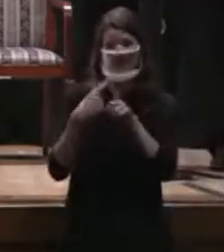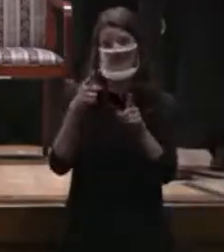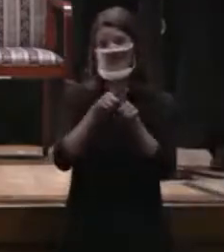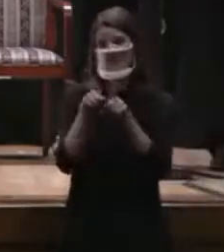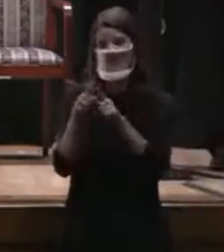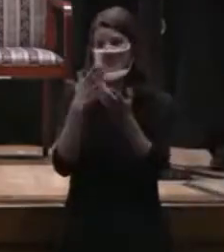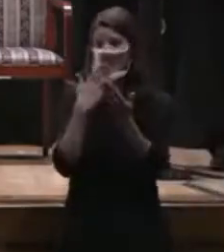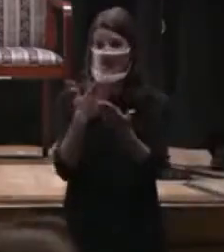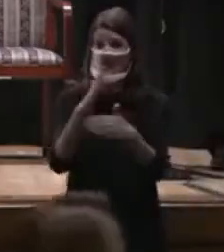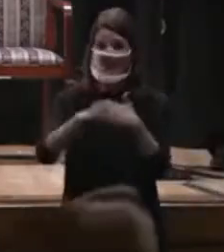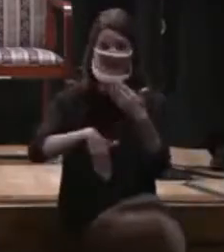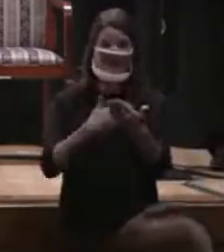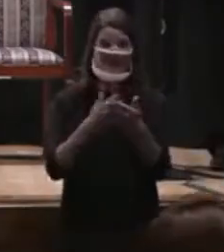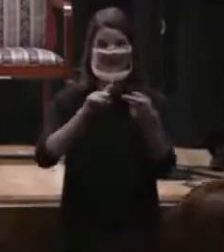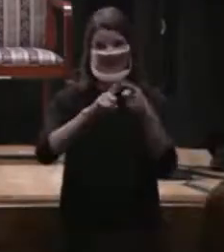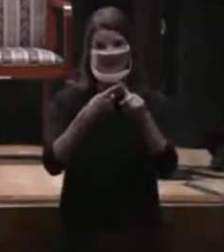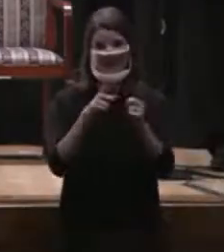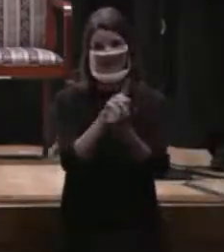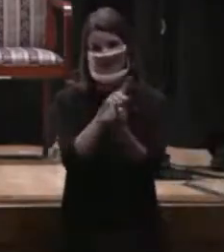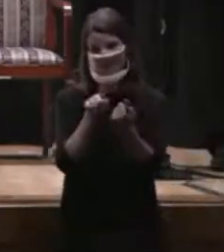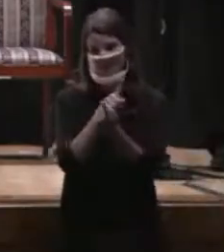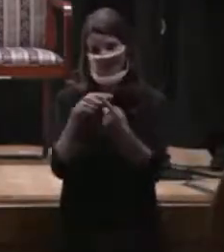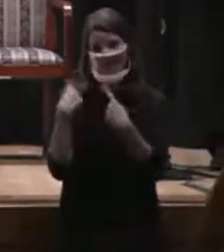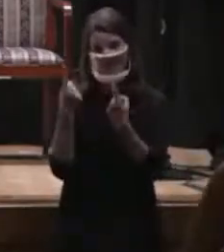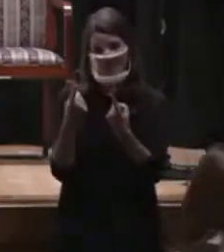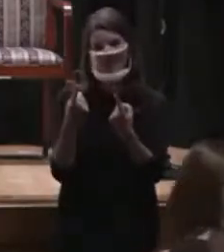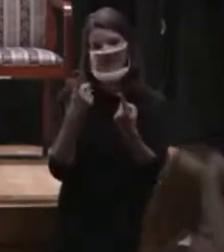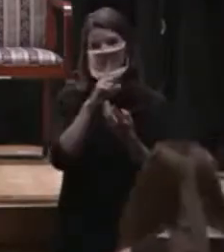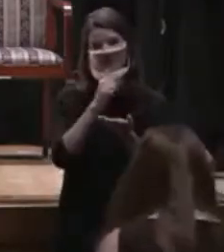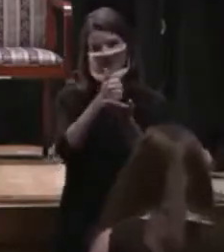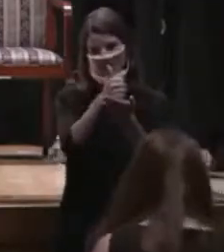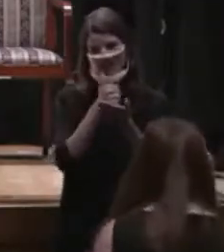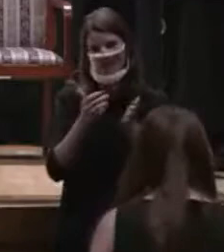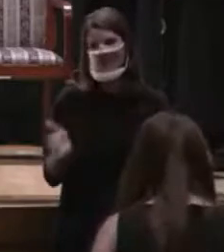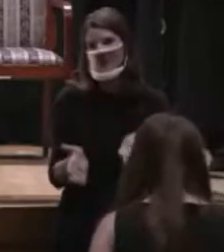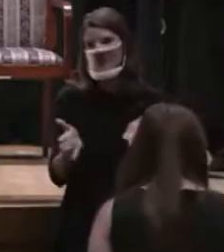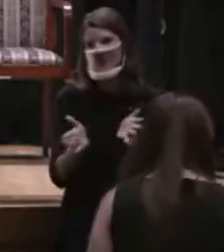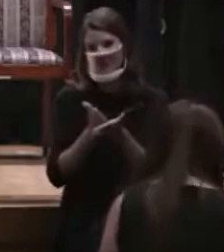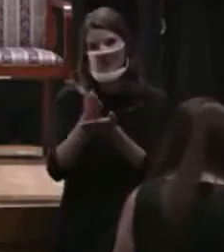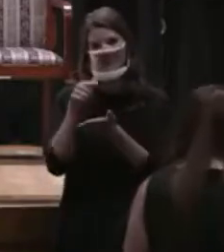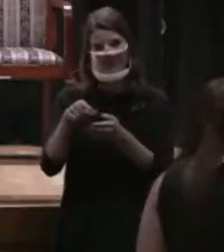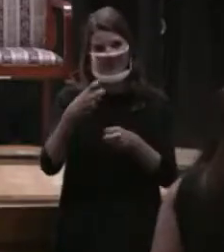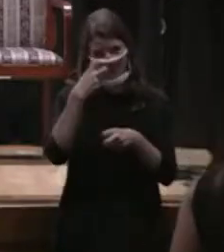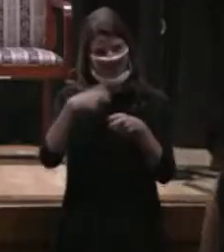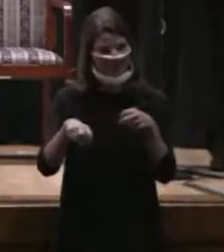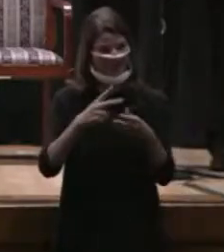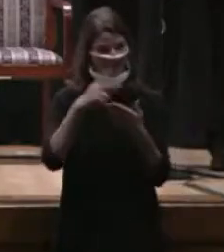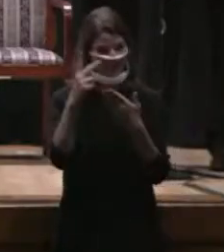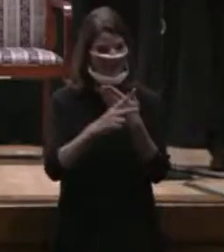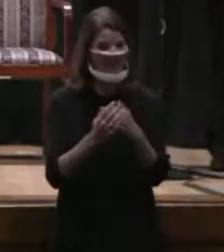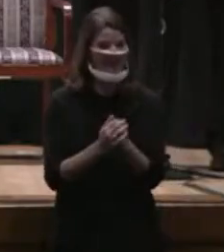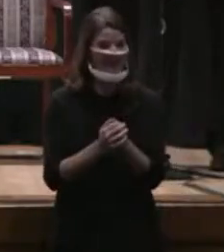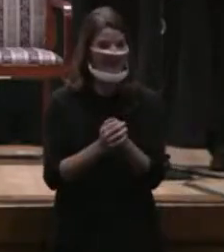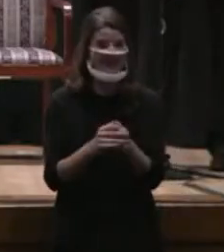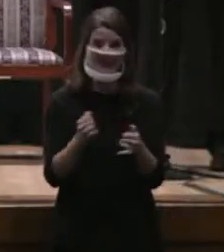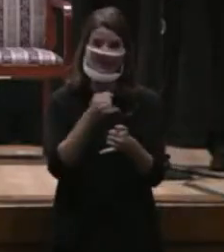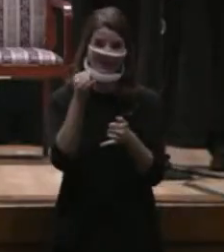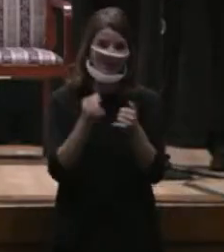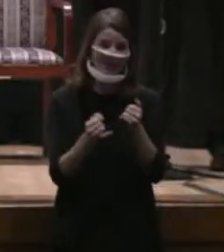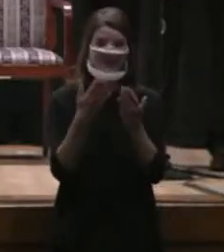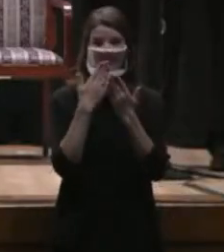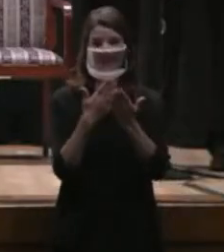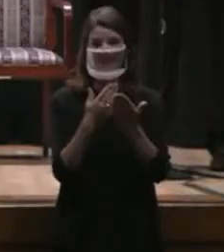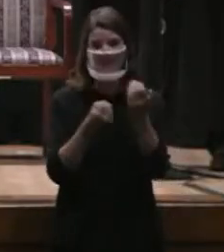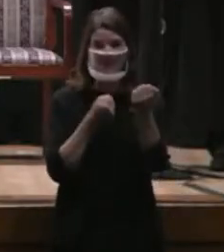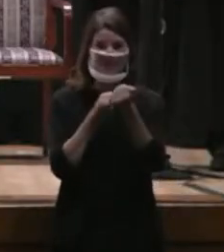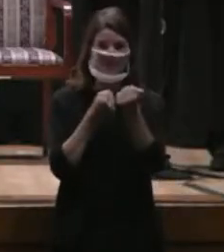would also like to thank all of the friends she has made along the way that have helped push her through this rigorous program. Lastly, thank you